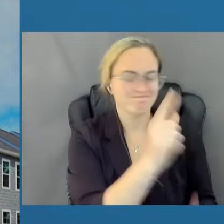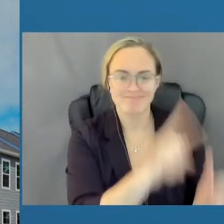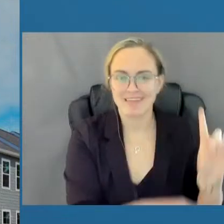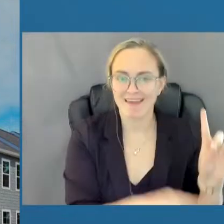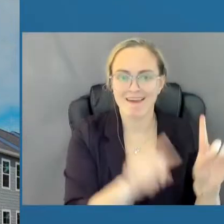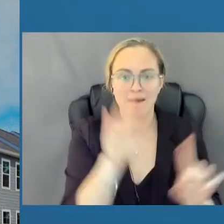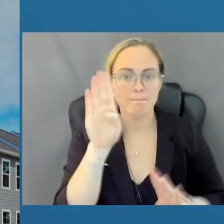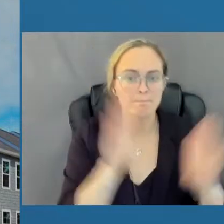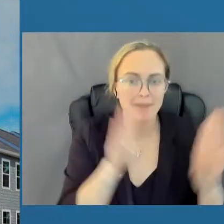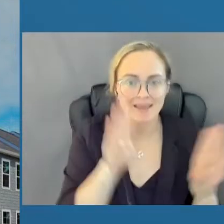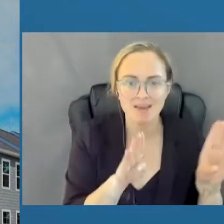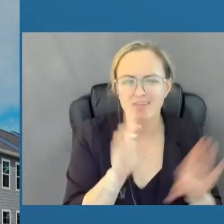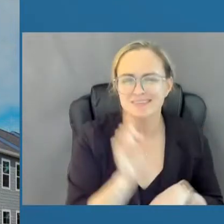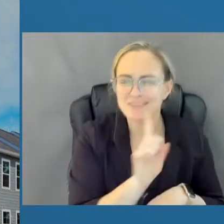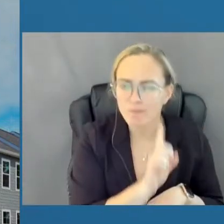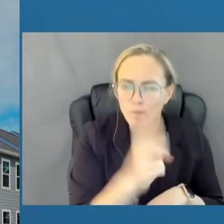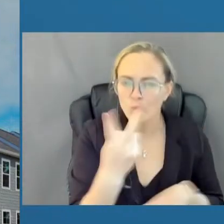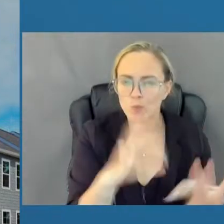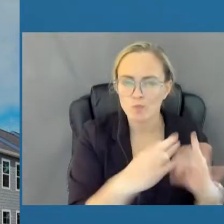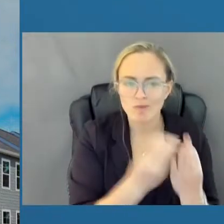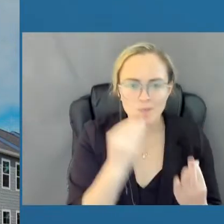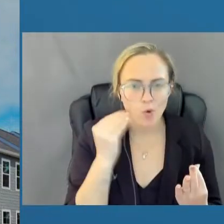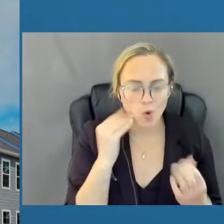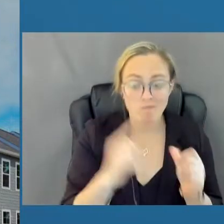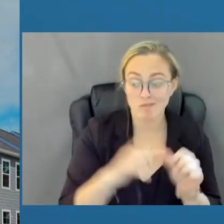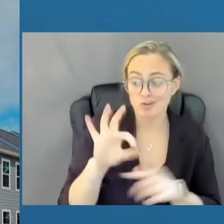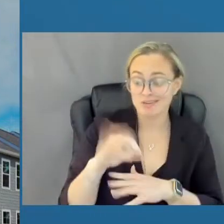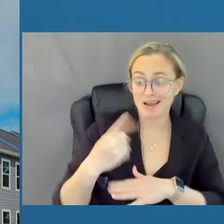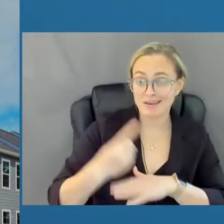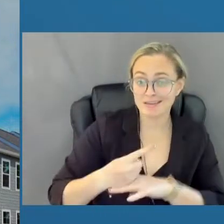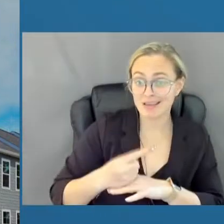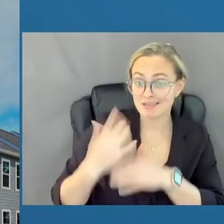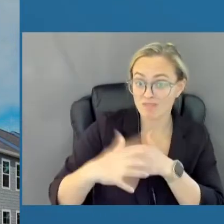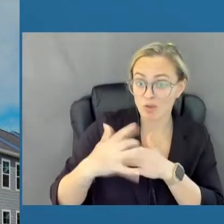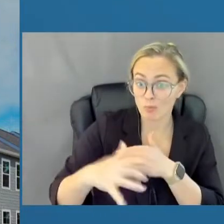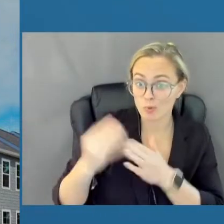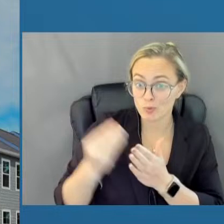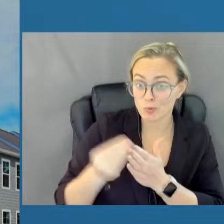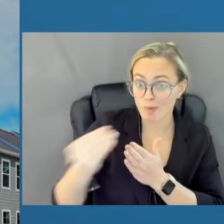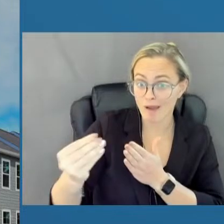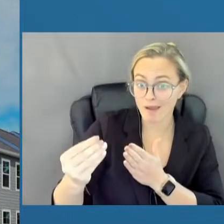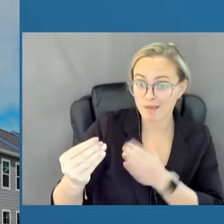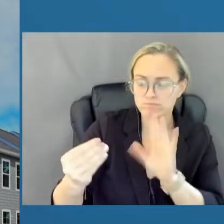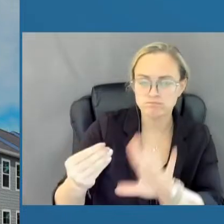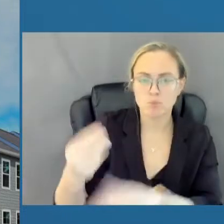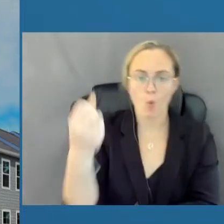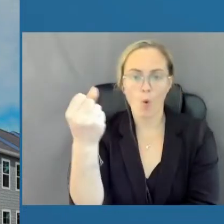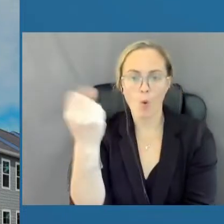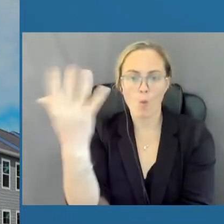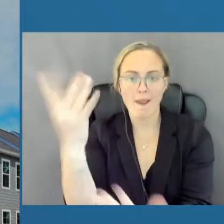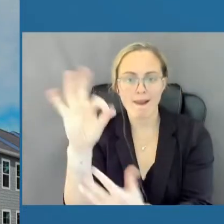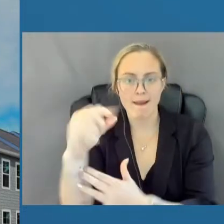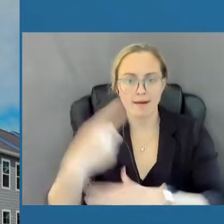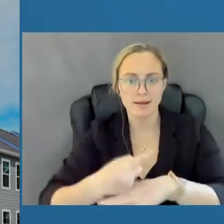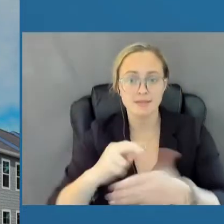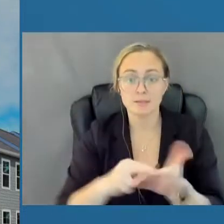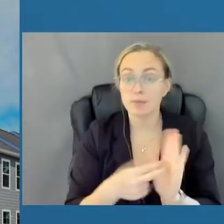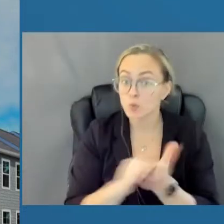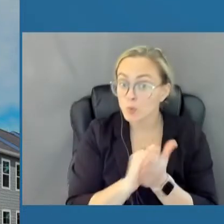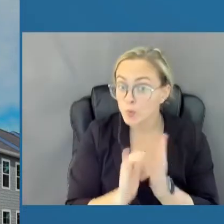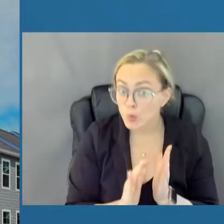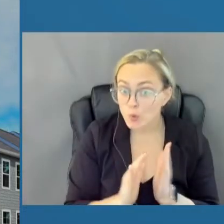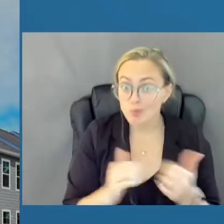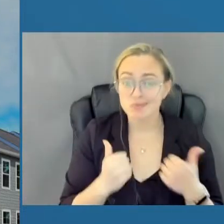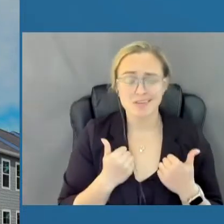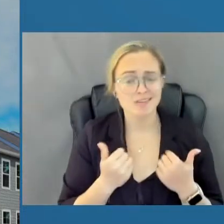and two-family homes the first 90 days on the houses are on the market. You know what that does? It gives New Yorkers, a young couple